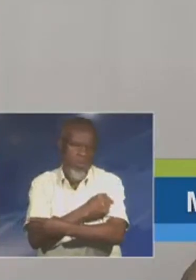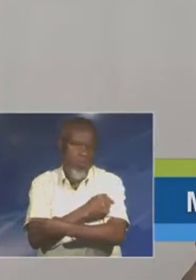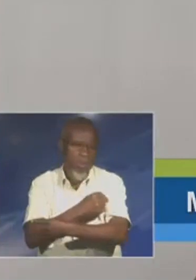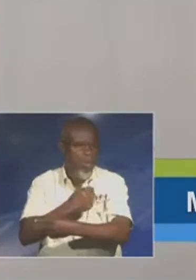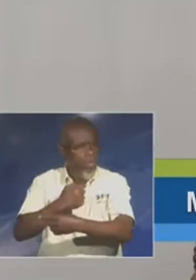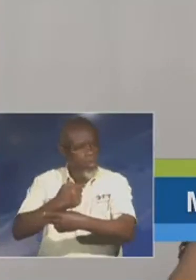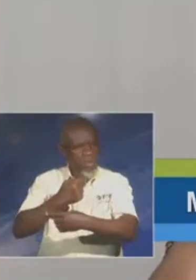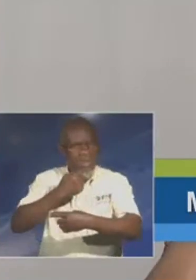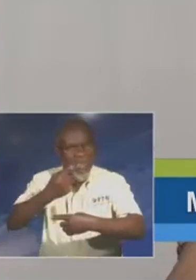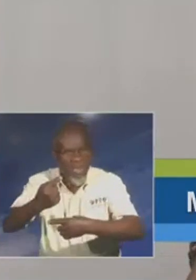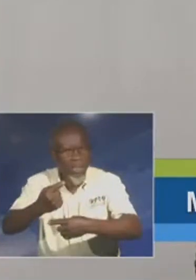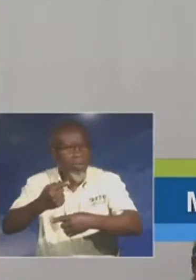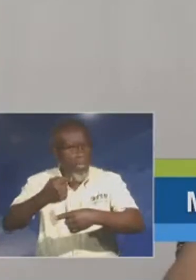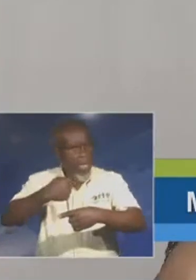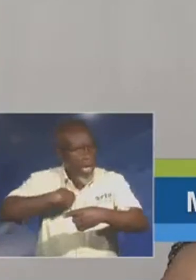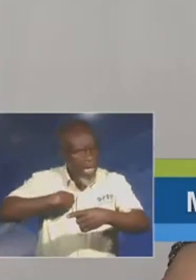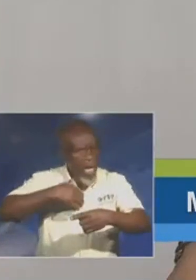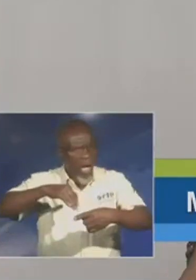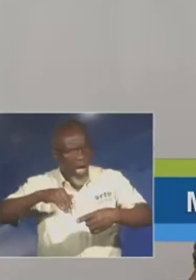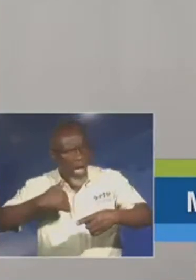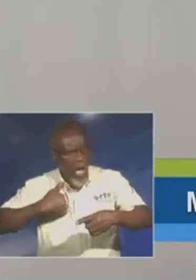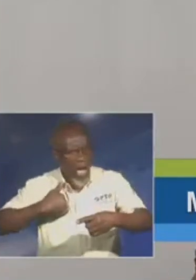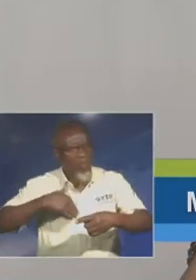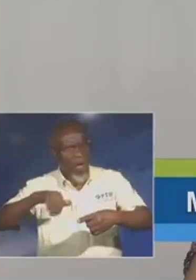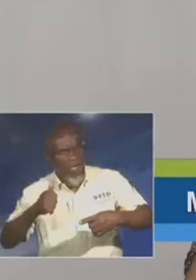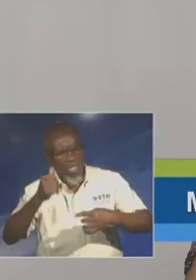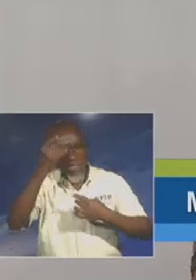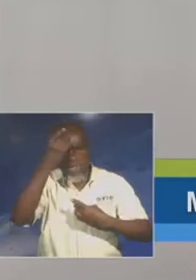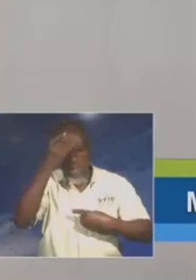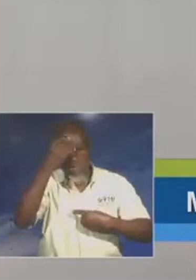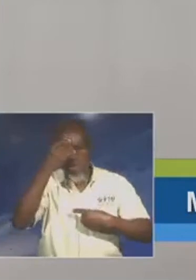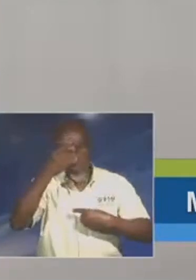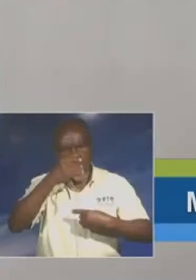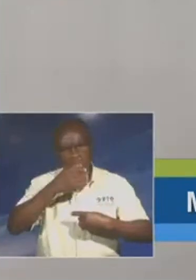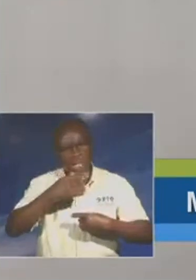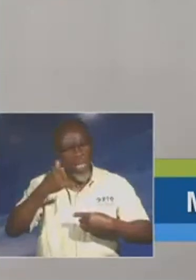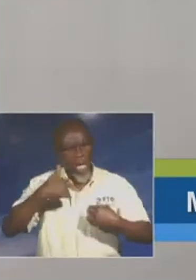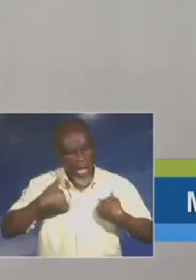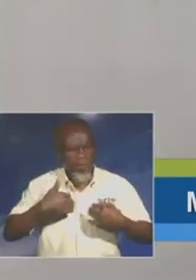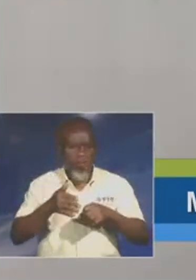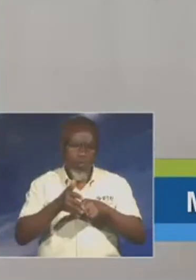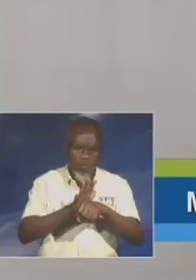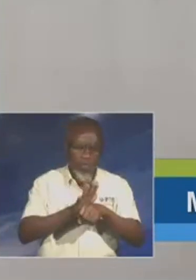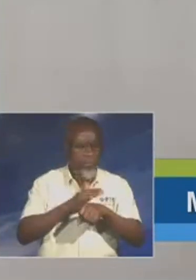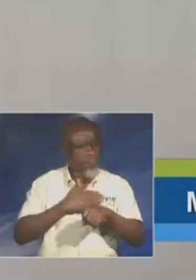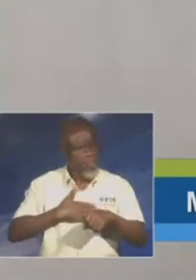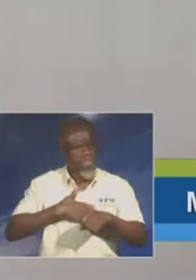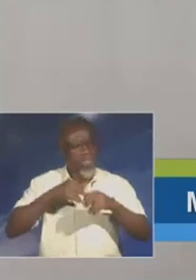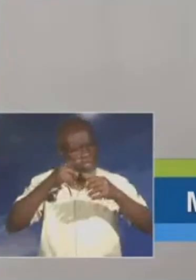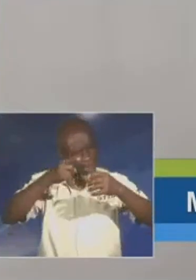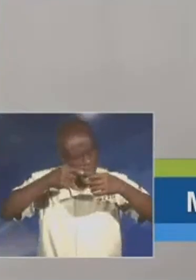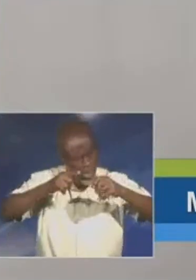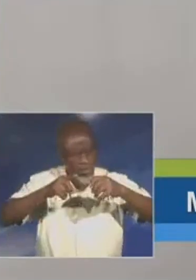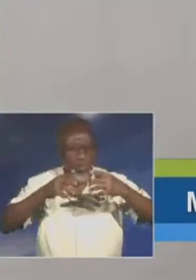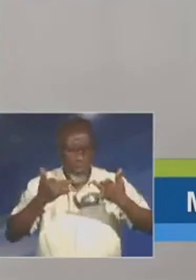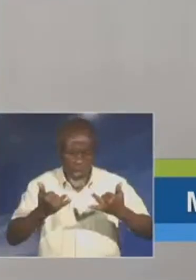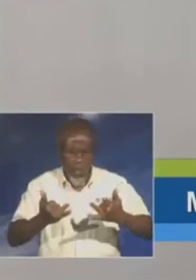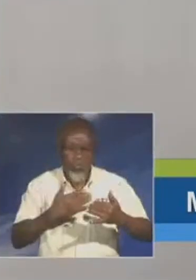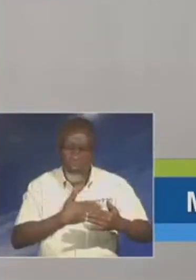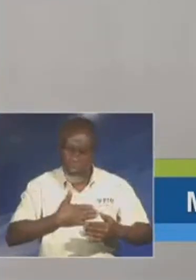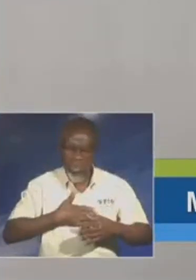vulnerable, and make sure I am COVID and vulnerable. Check me, please. If, for instance, you're not vulnerable, there are a few things you